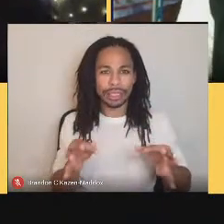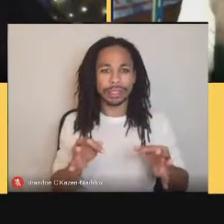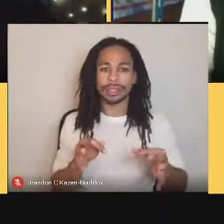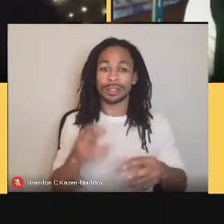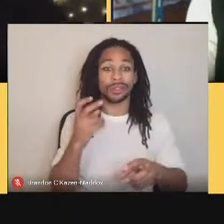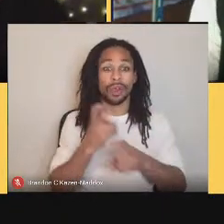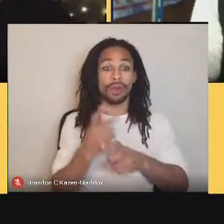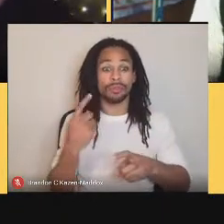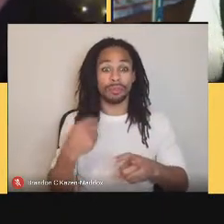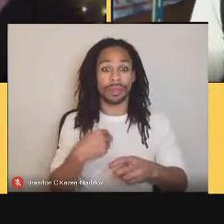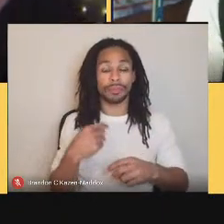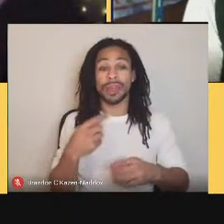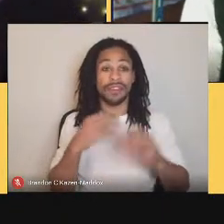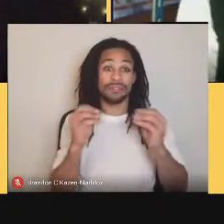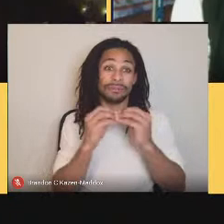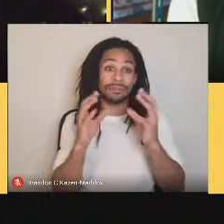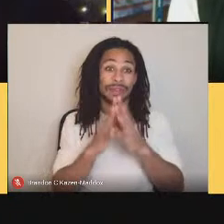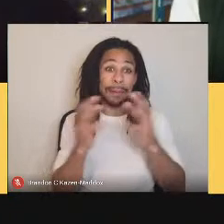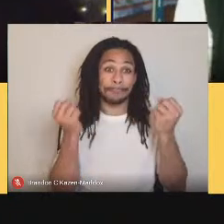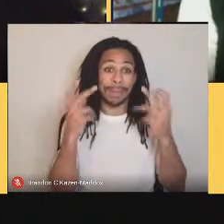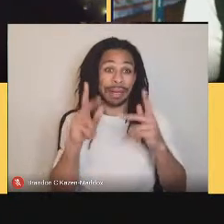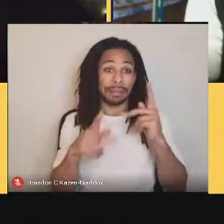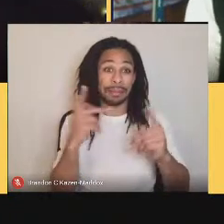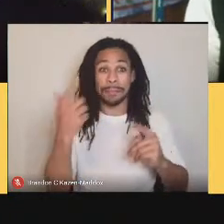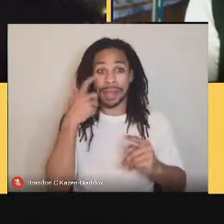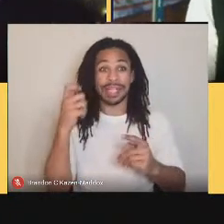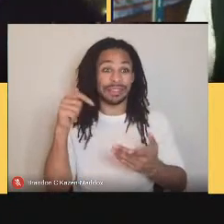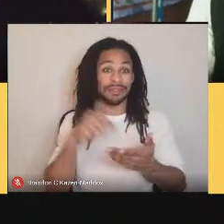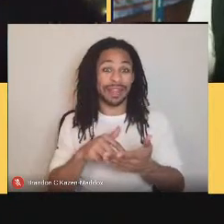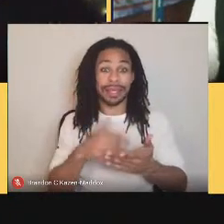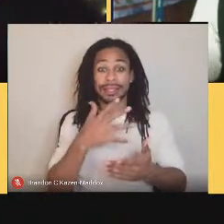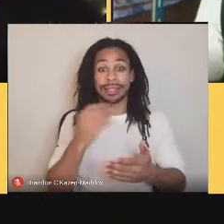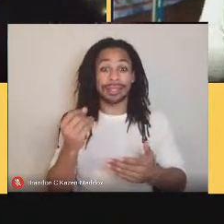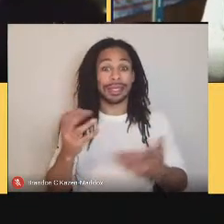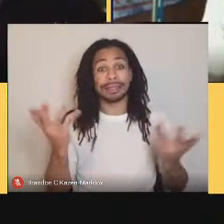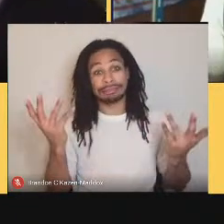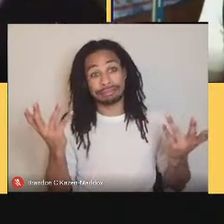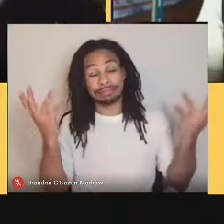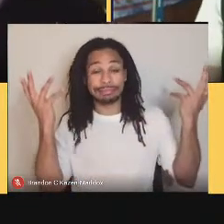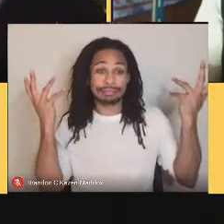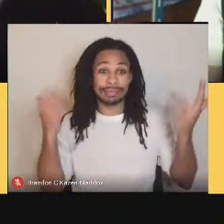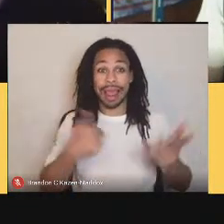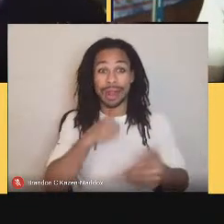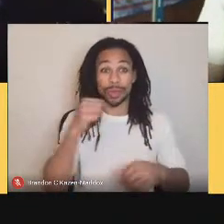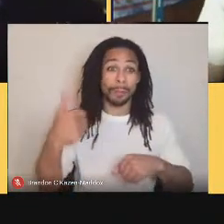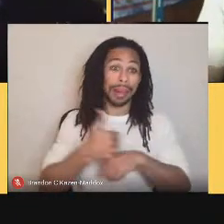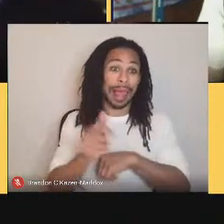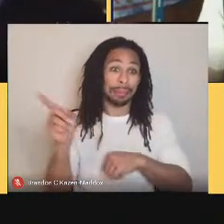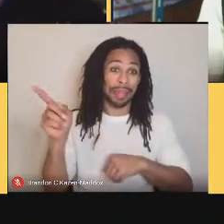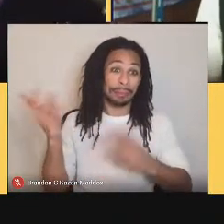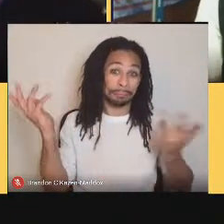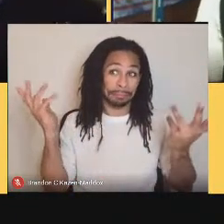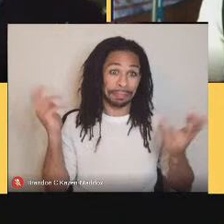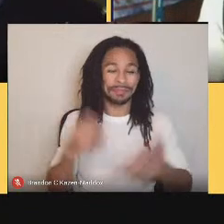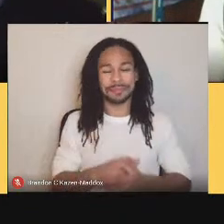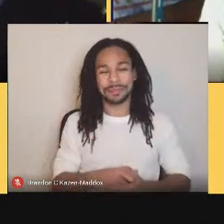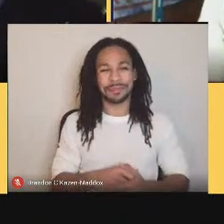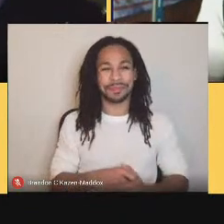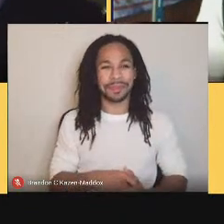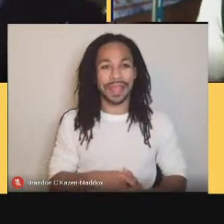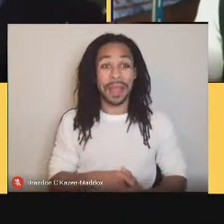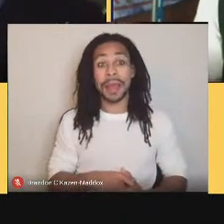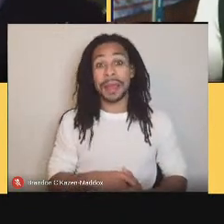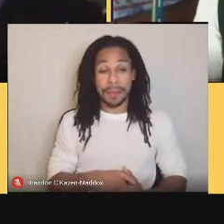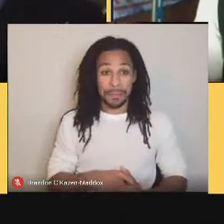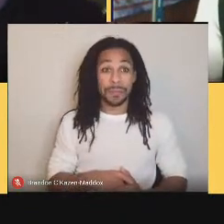I've gotten in a lot of fights with people because of this, and trust me, I don't blame them. Oh dear. But yeah. but anyways, to